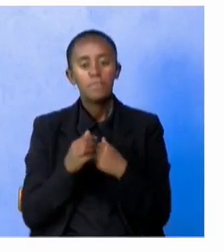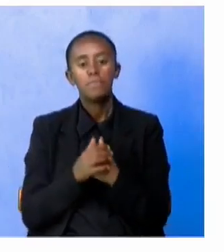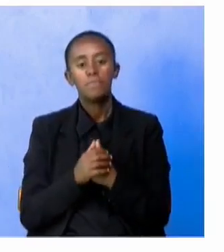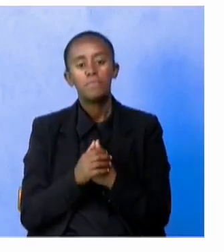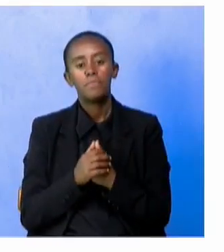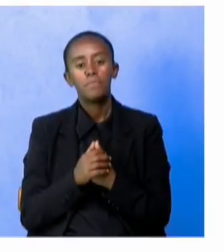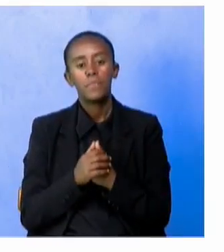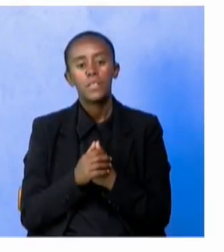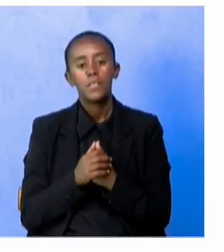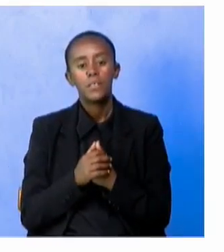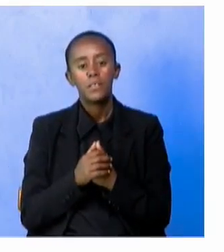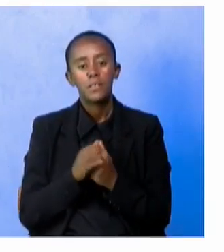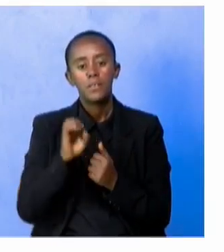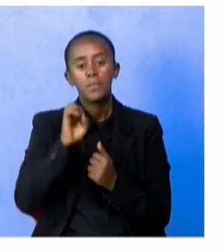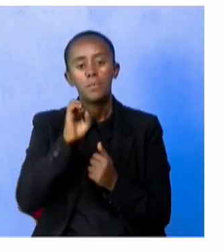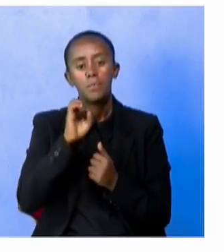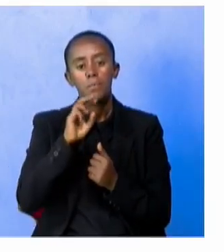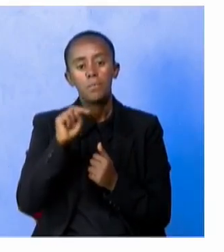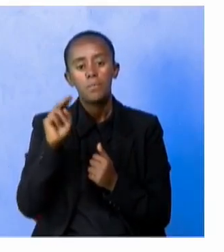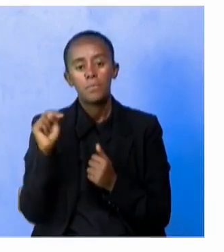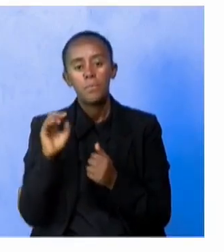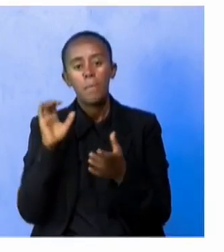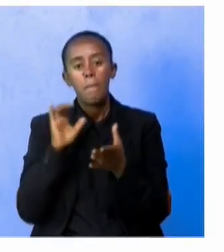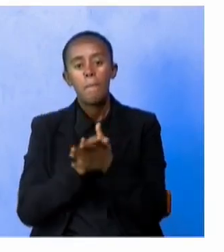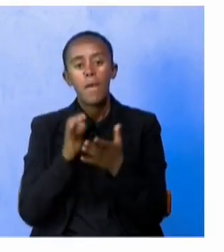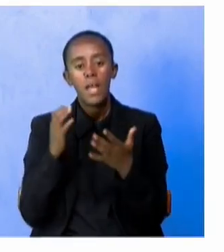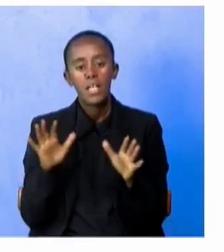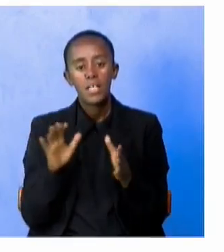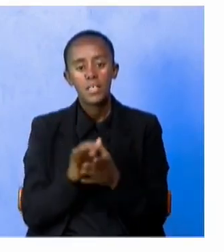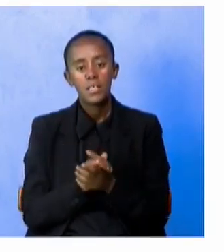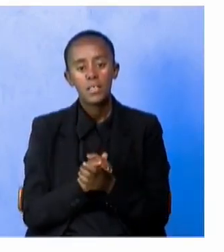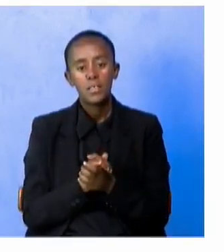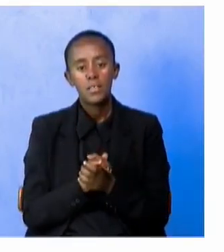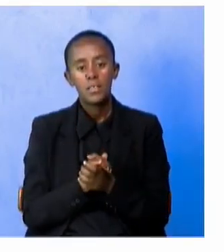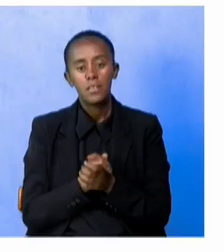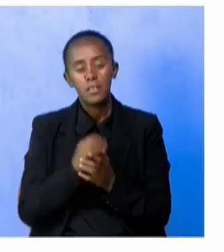been married for the past